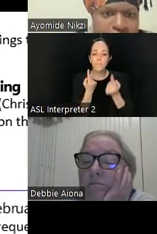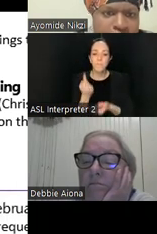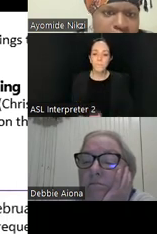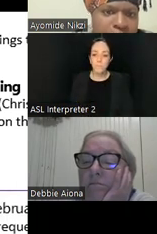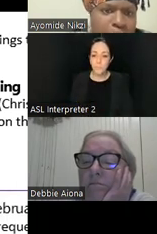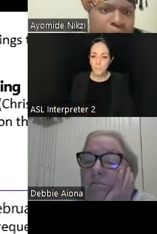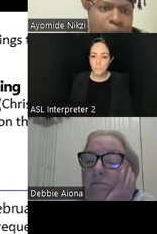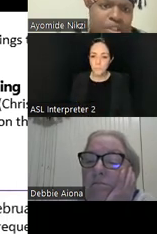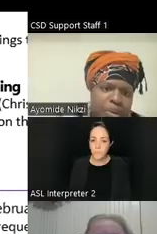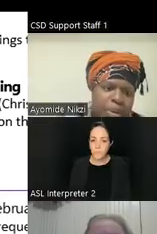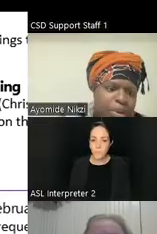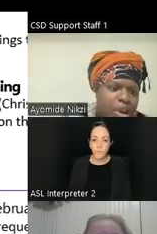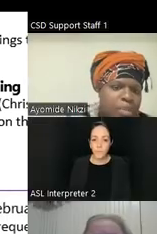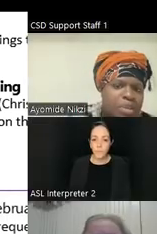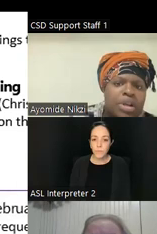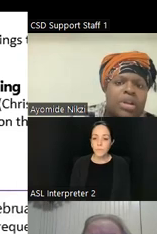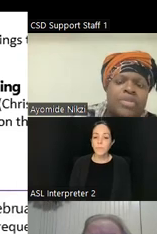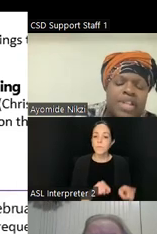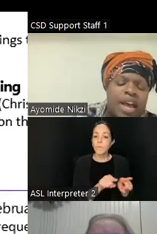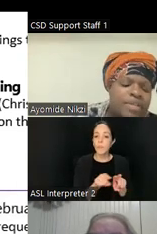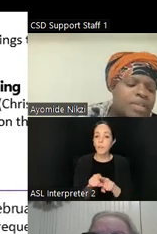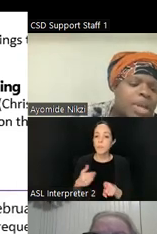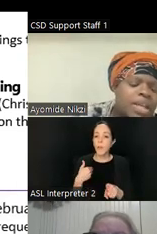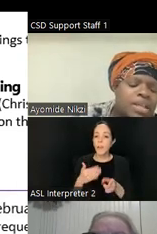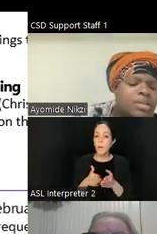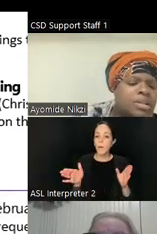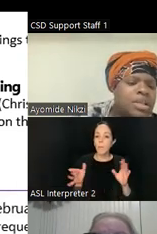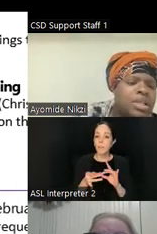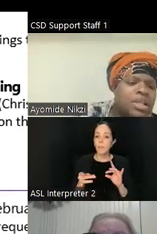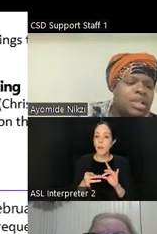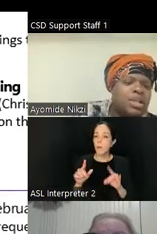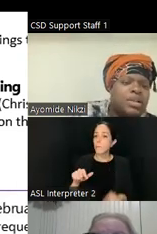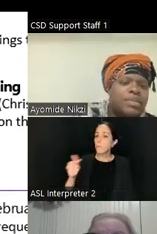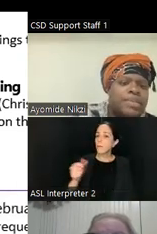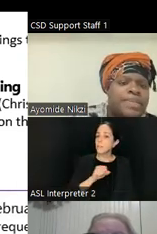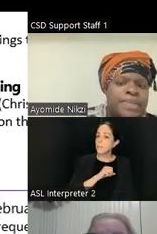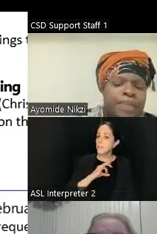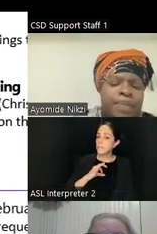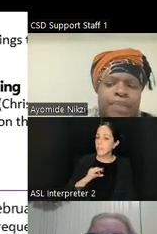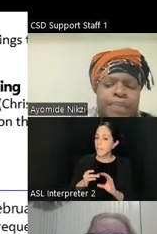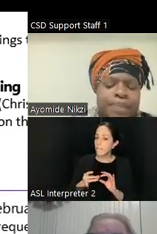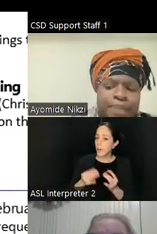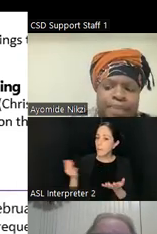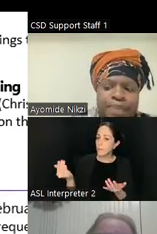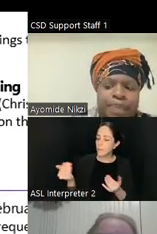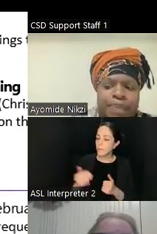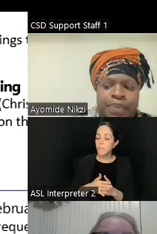There is also a public comment, but staff, go ahead and. Yeah, so the question was